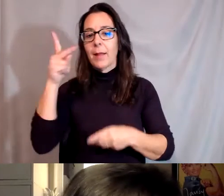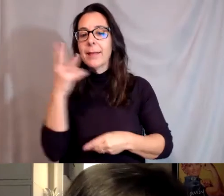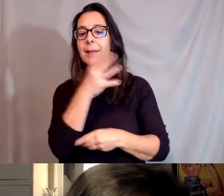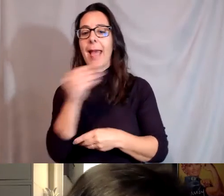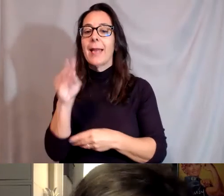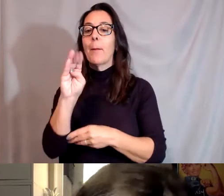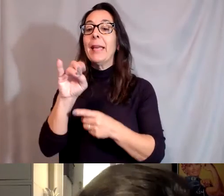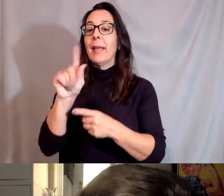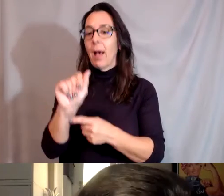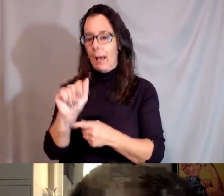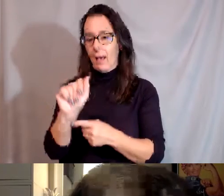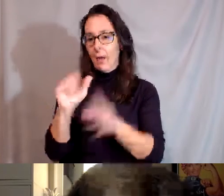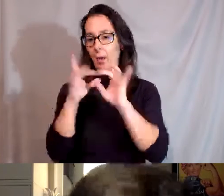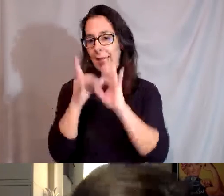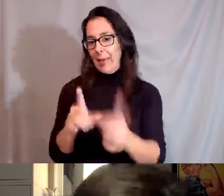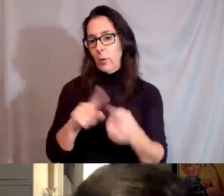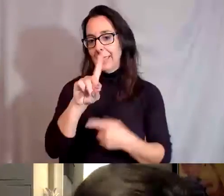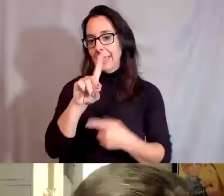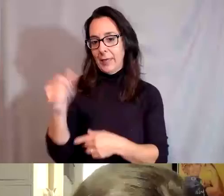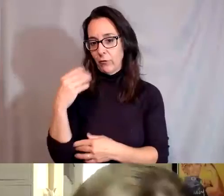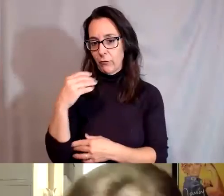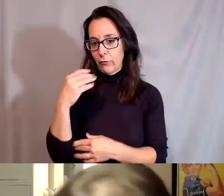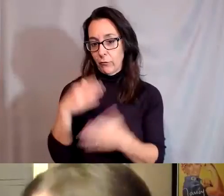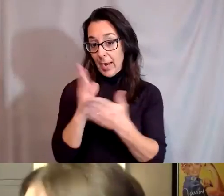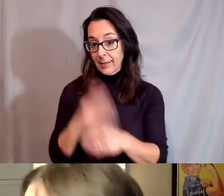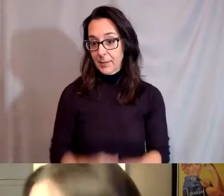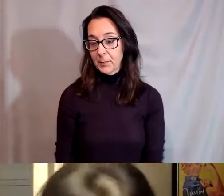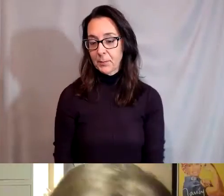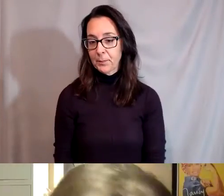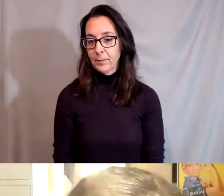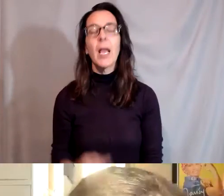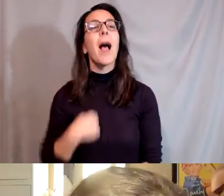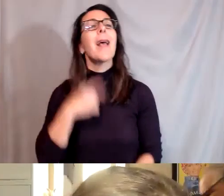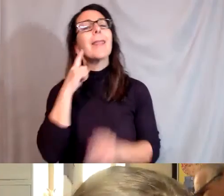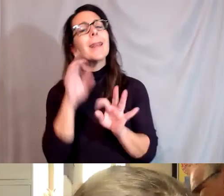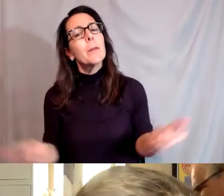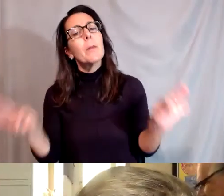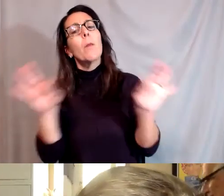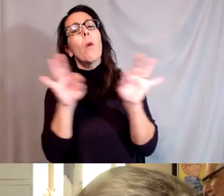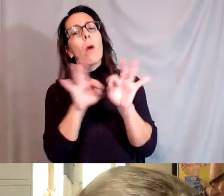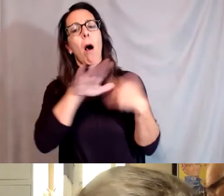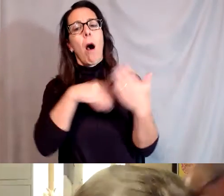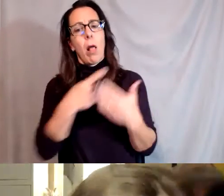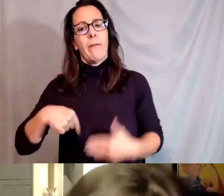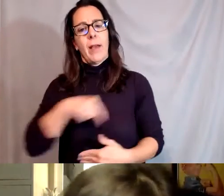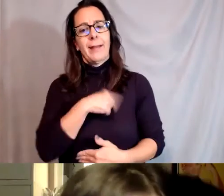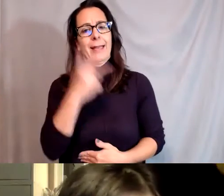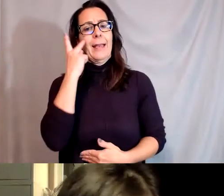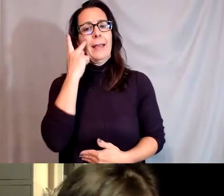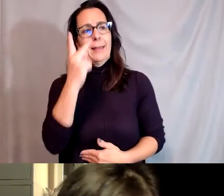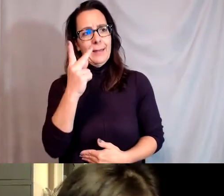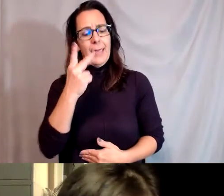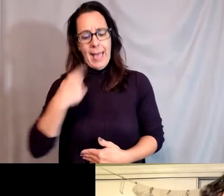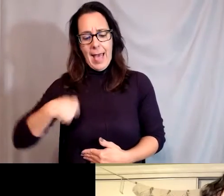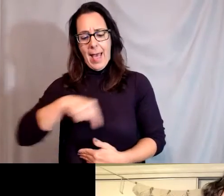with regards to disability rights? Well, I think it's really important that we all see ourselves in the people who represent us in